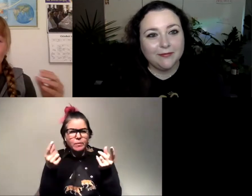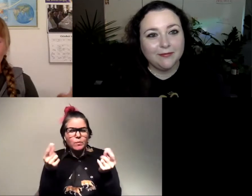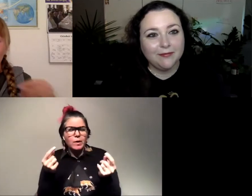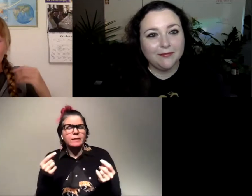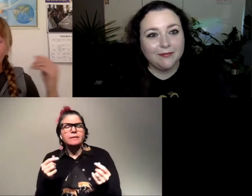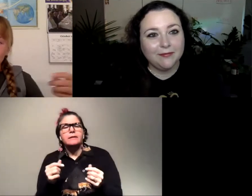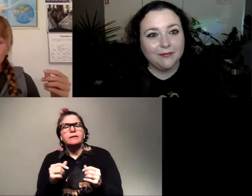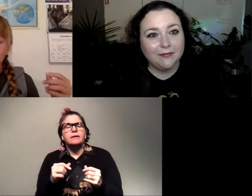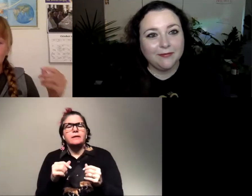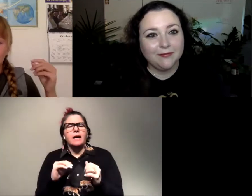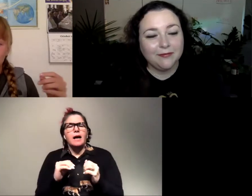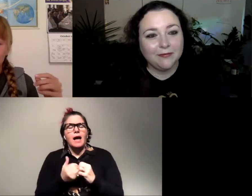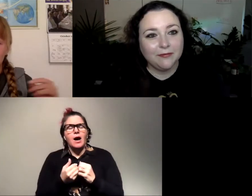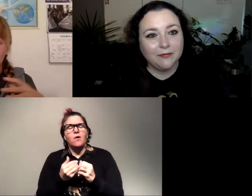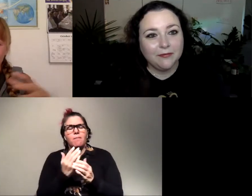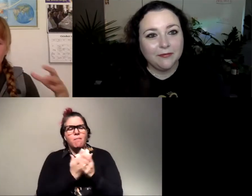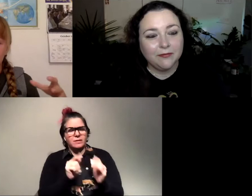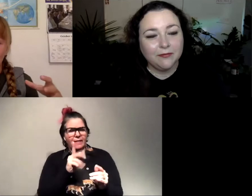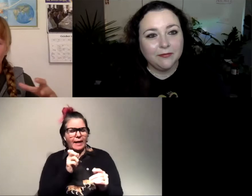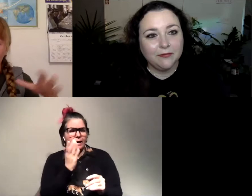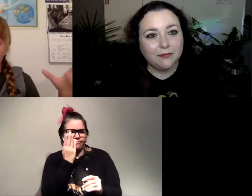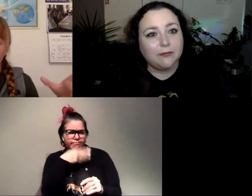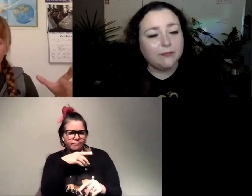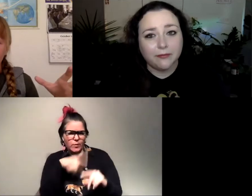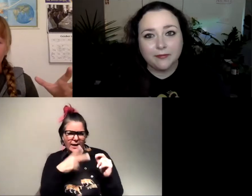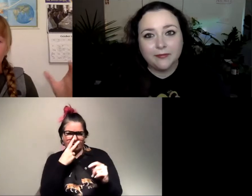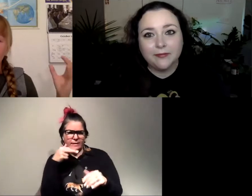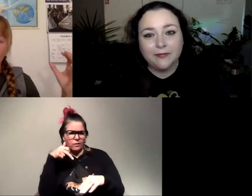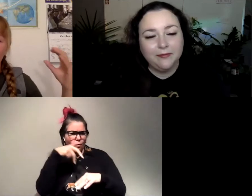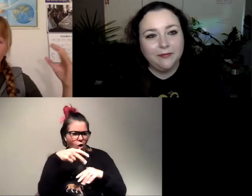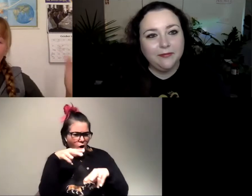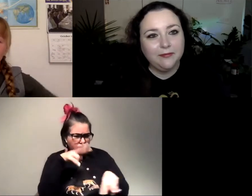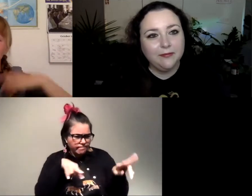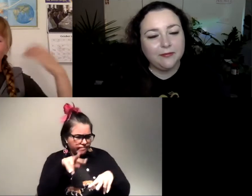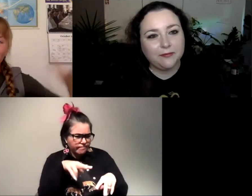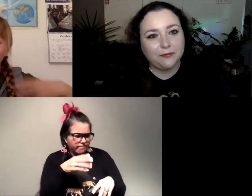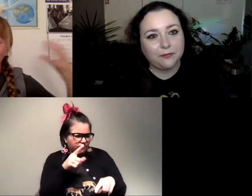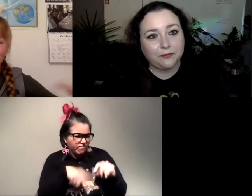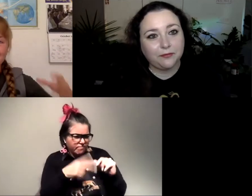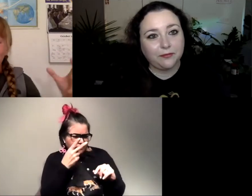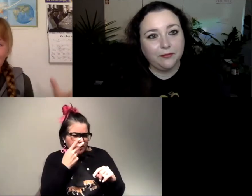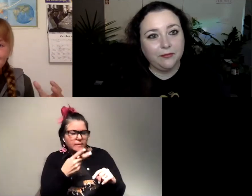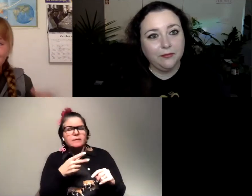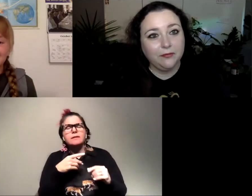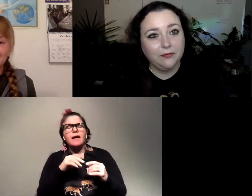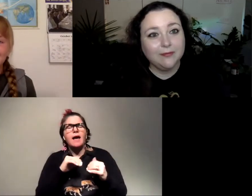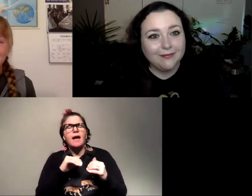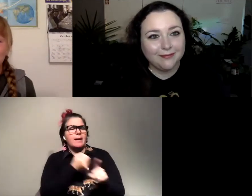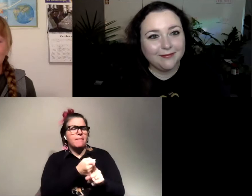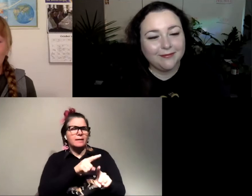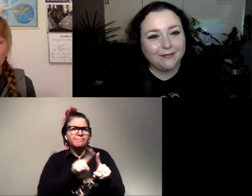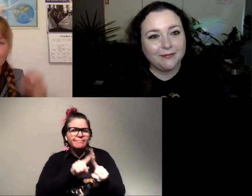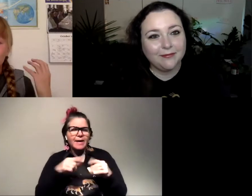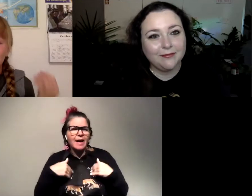how aspects of a lake that you might not see when you just walk up and look at the lake affect all of the different animals that live in the